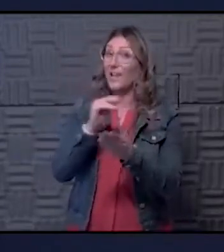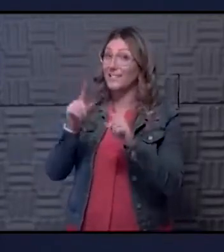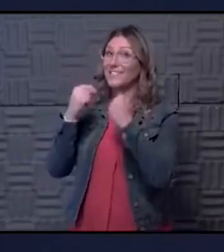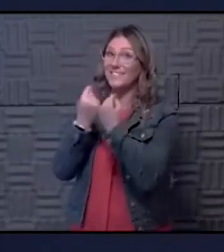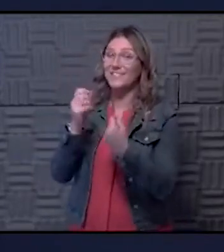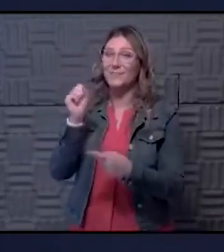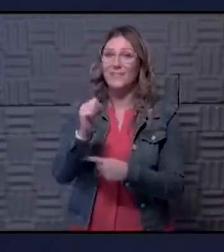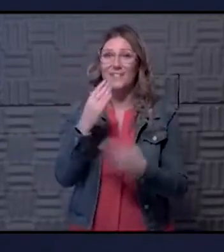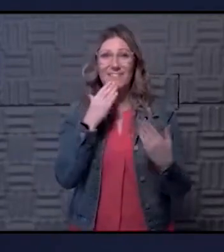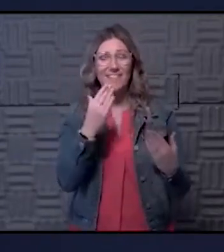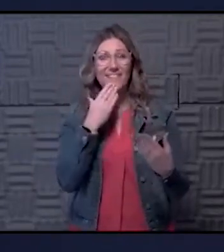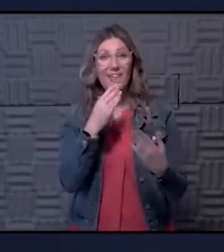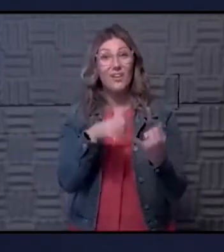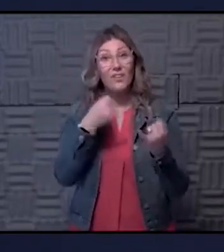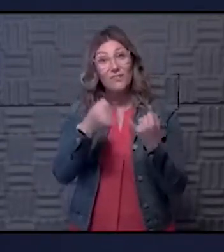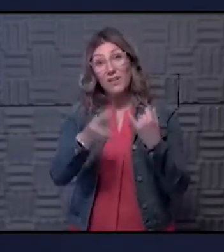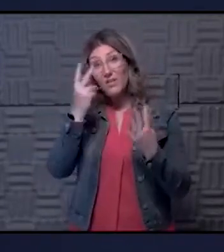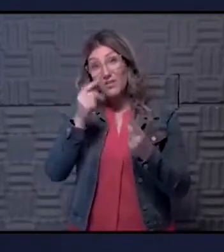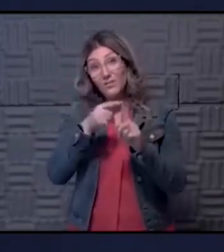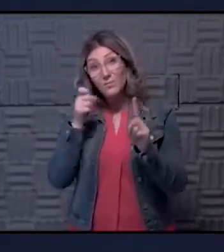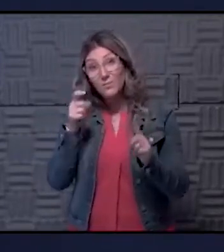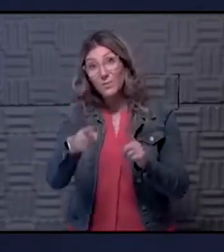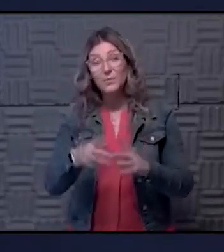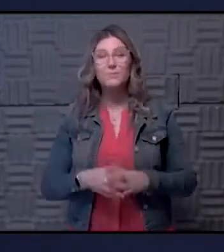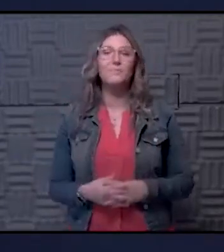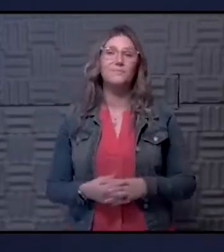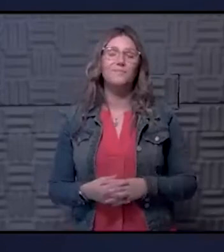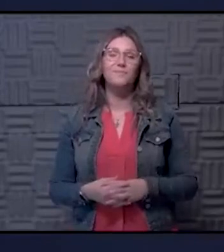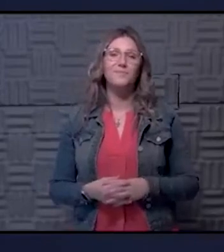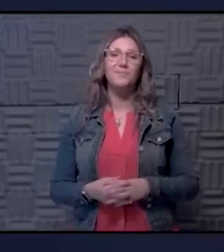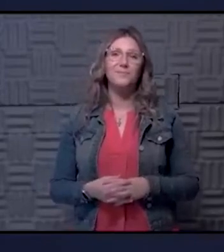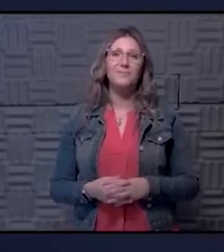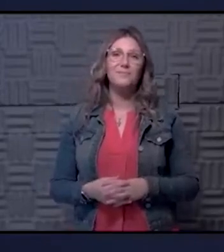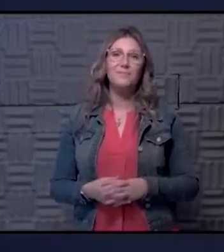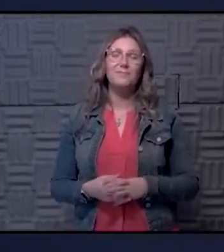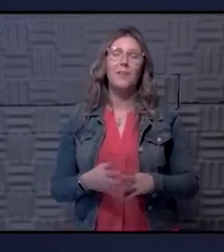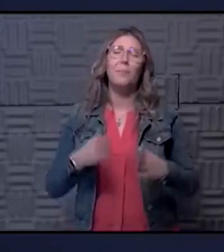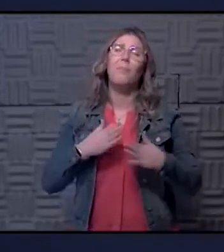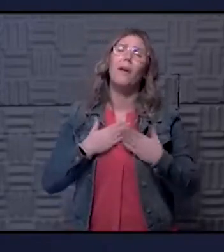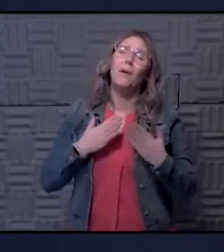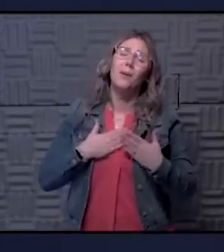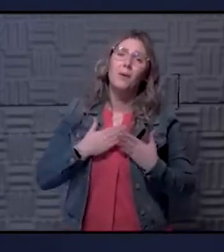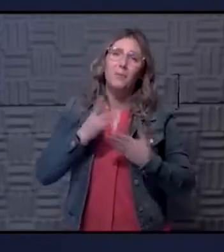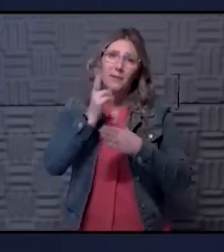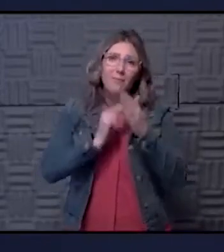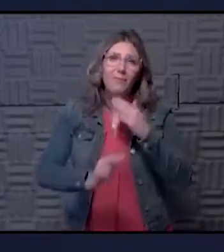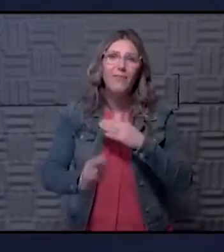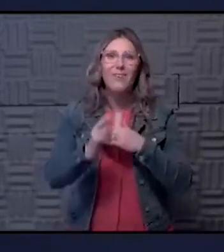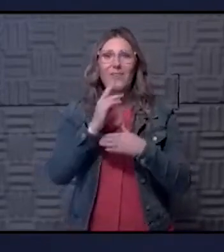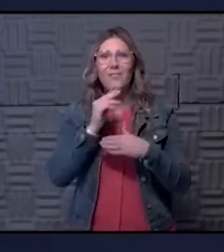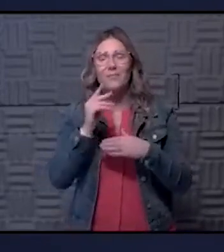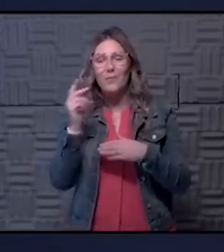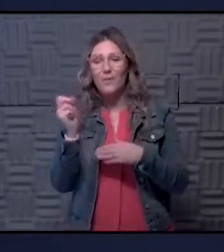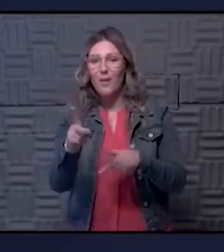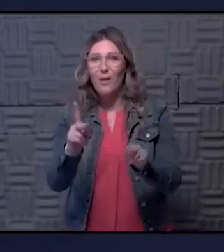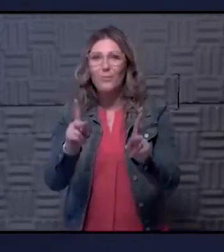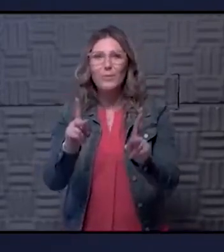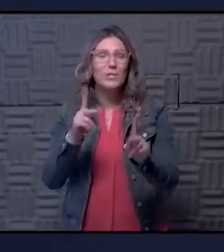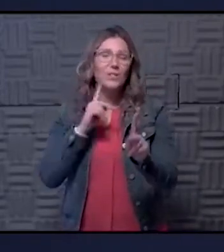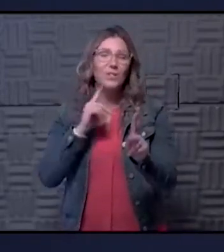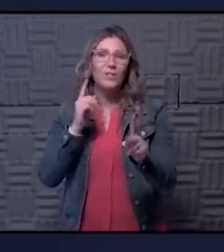Well, thank you. Final thoughts from you today. Oh, I am so grateful and humbled to have the opportunity